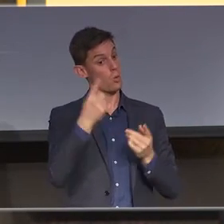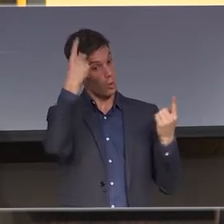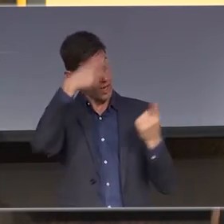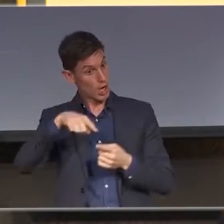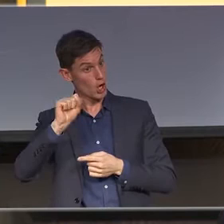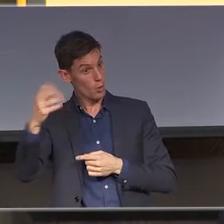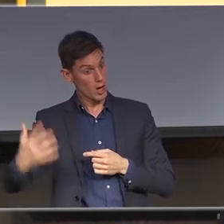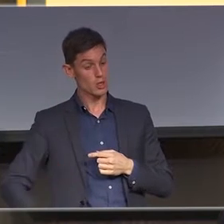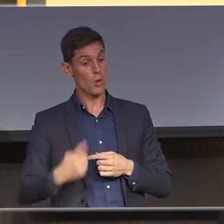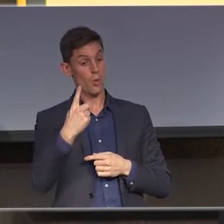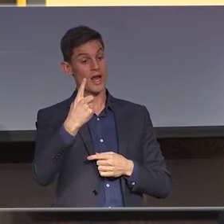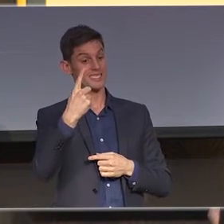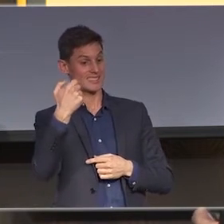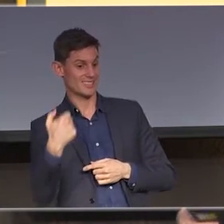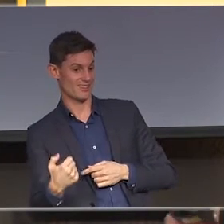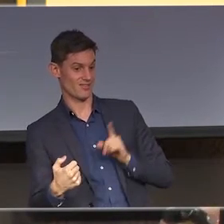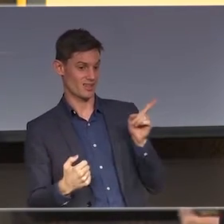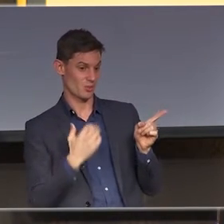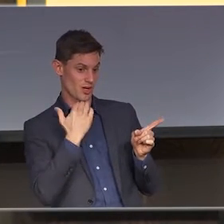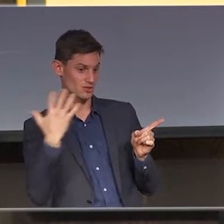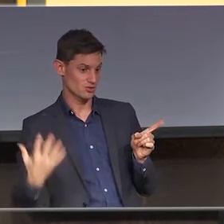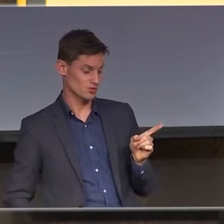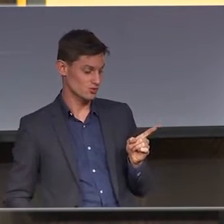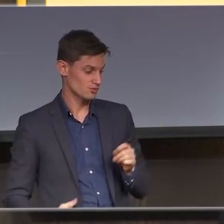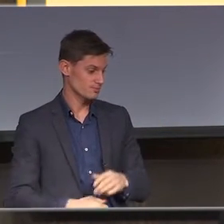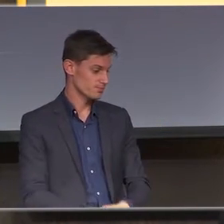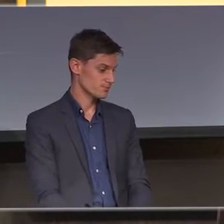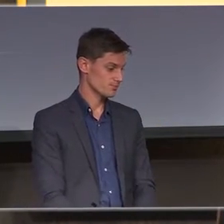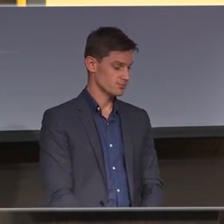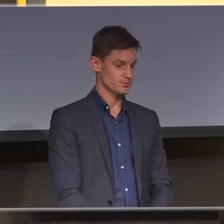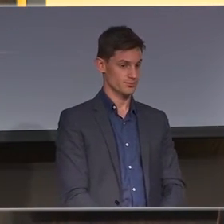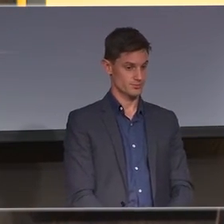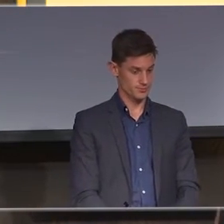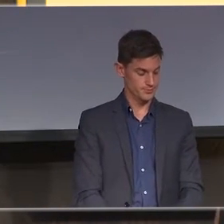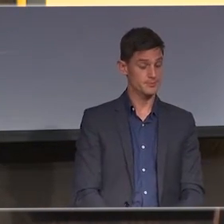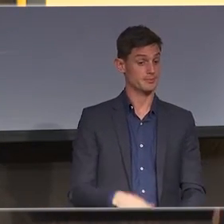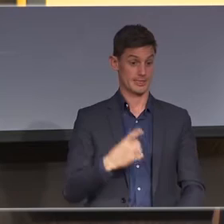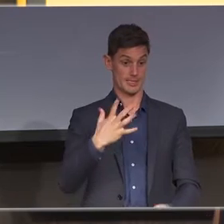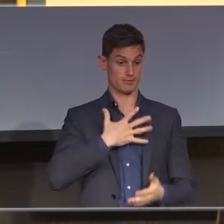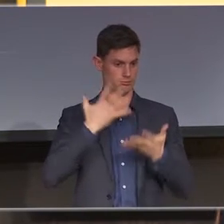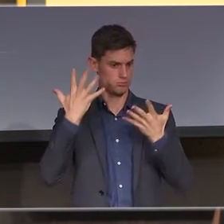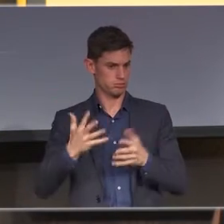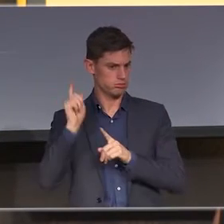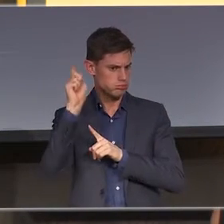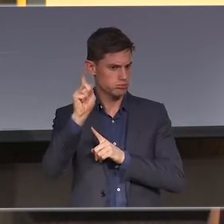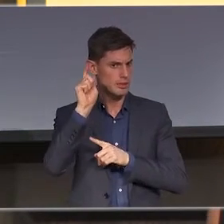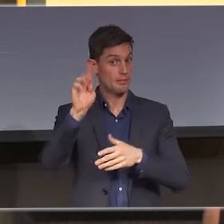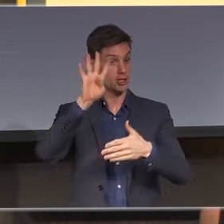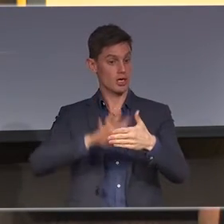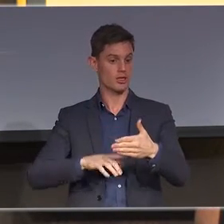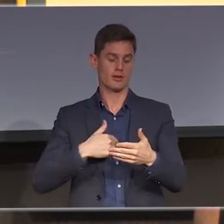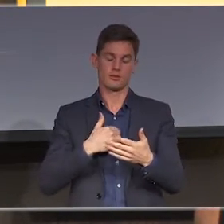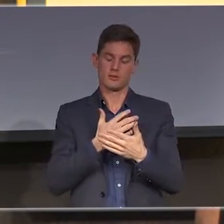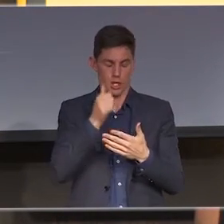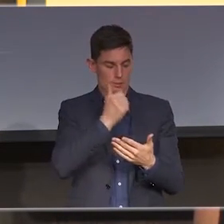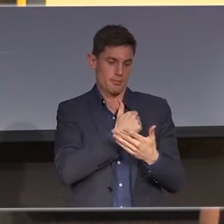to a sixth. I've been to Barcelona many times in the past decade because I'm a method writer,